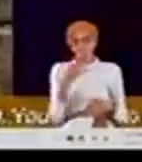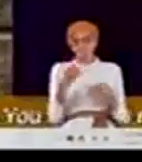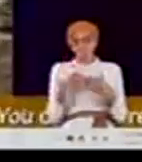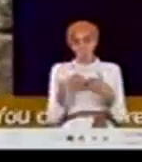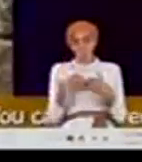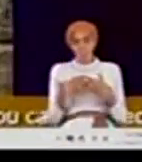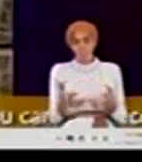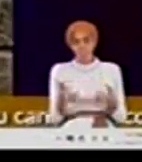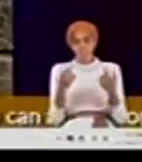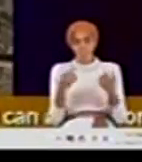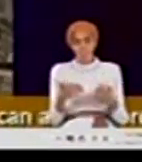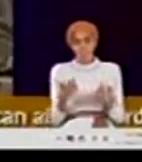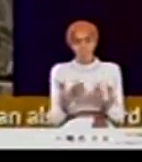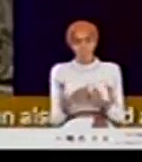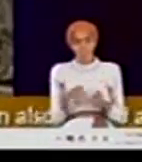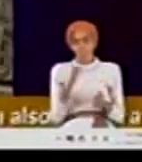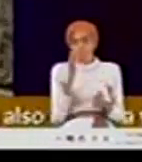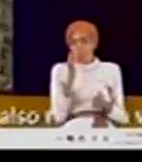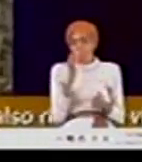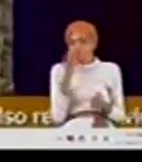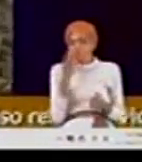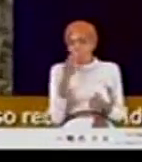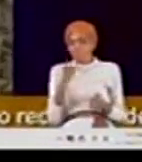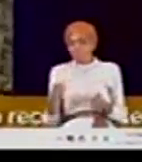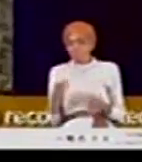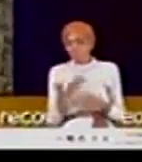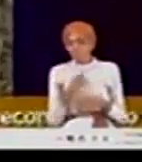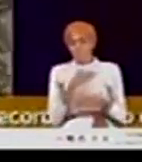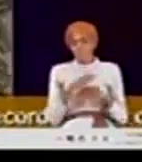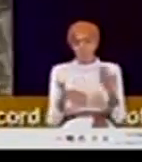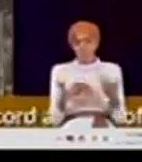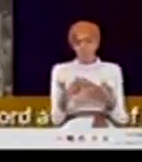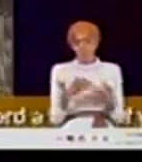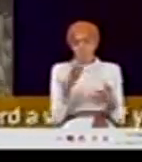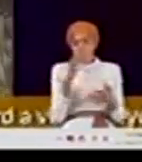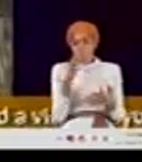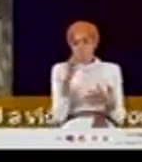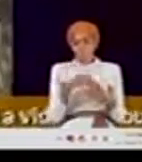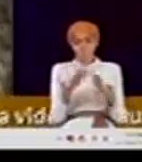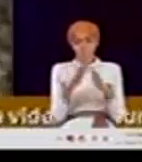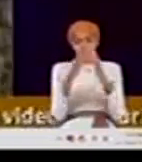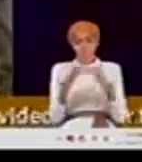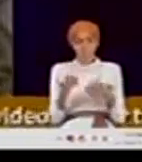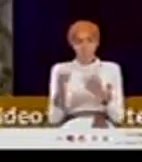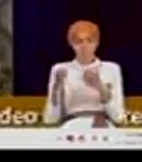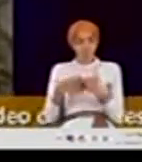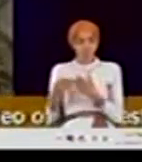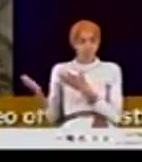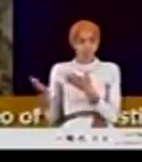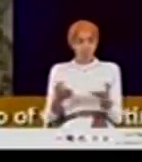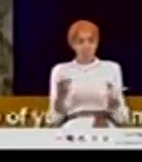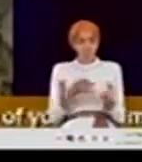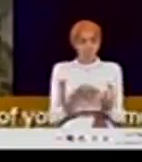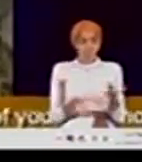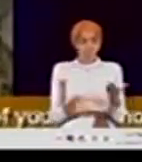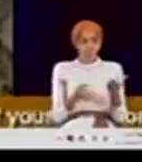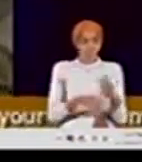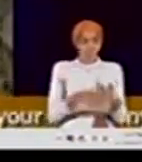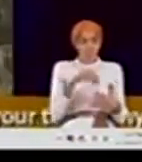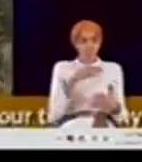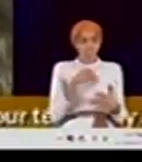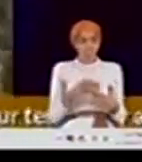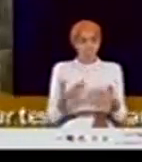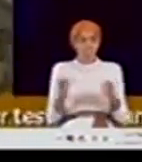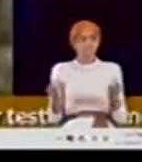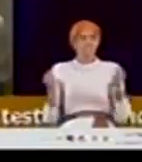with charms and all the charms in his house have now been brought out he has surrendered completely to